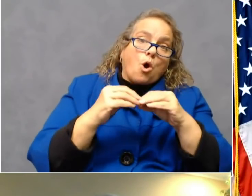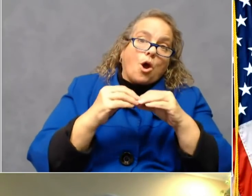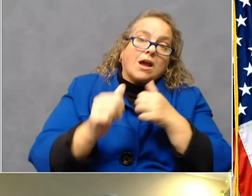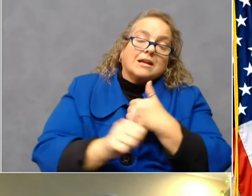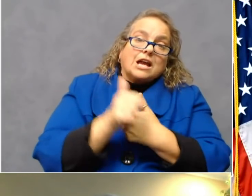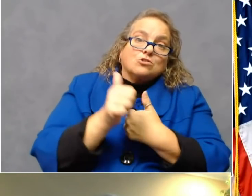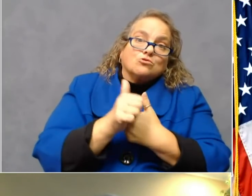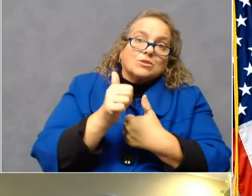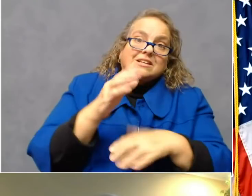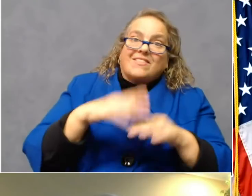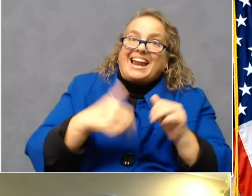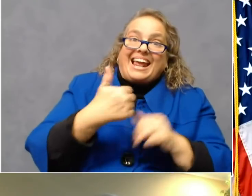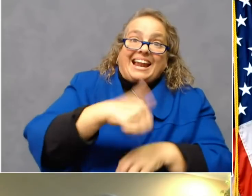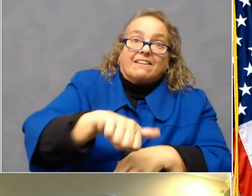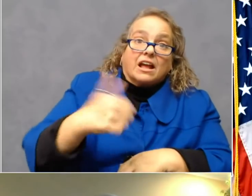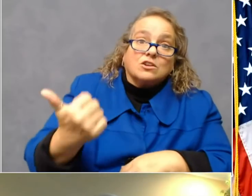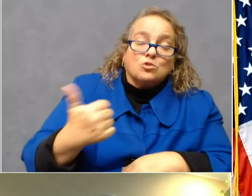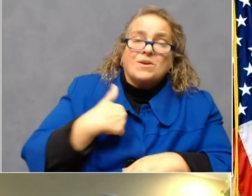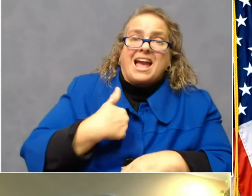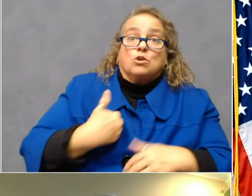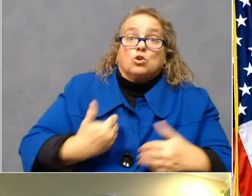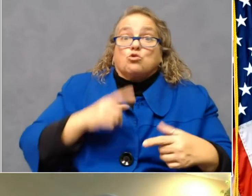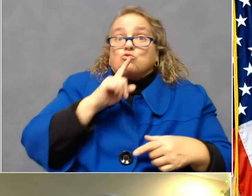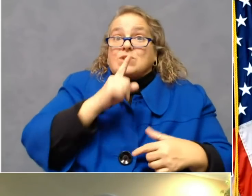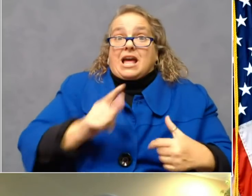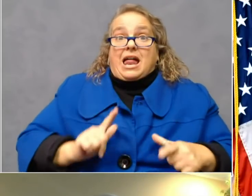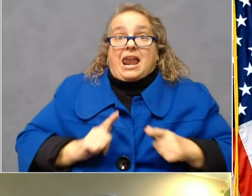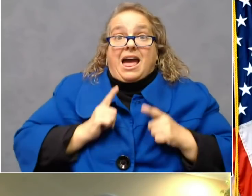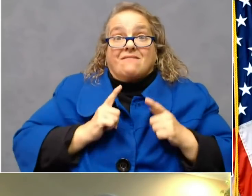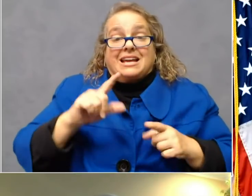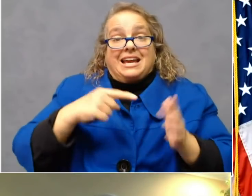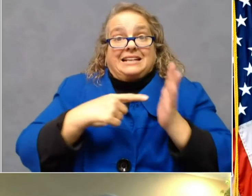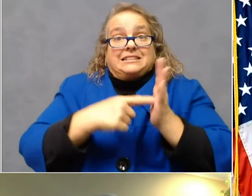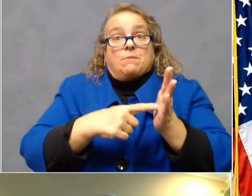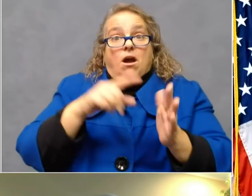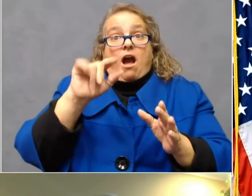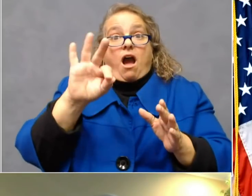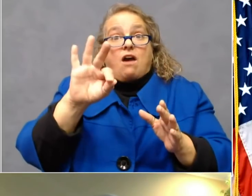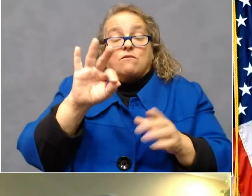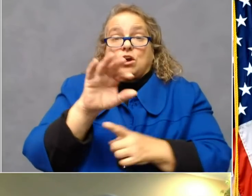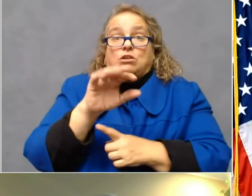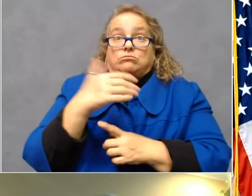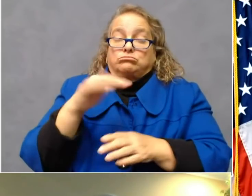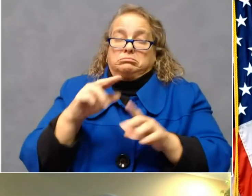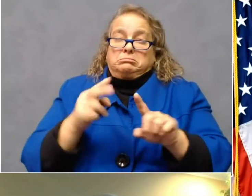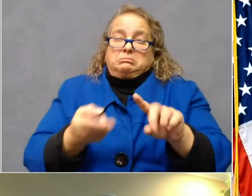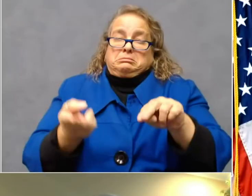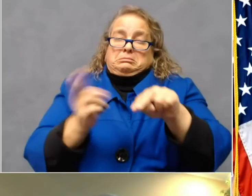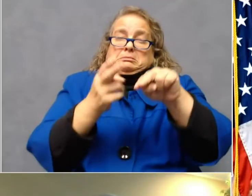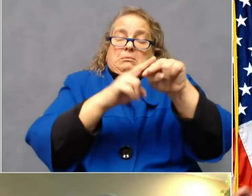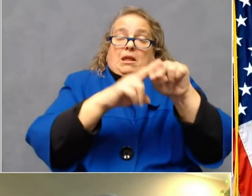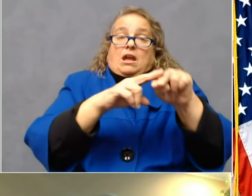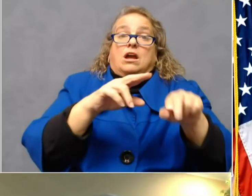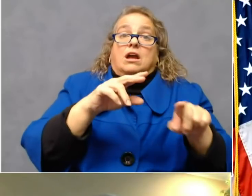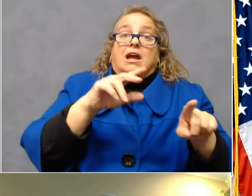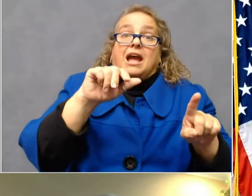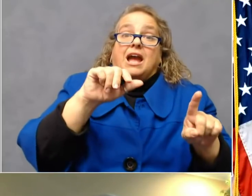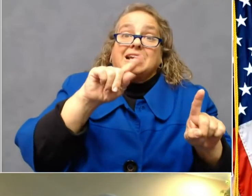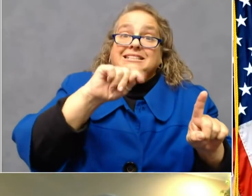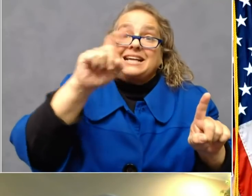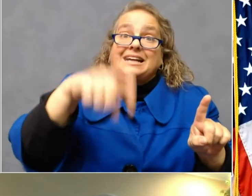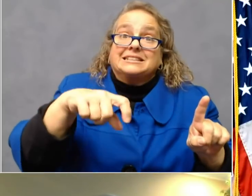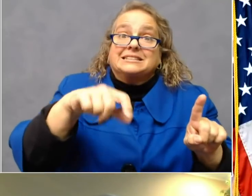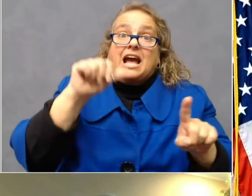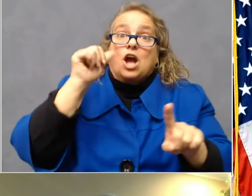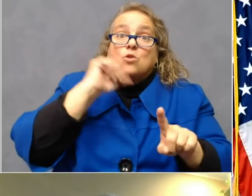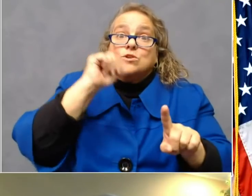real life examples of the surge in Texas and Arizona and Florida. When they closed bars and restaurants, the cases went down. In